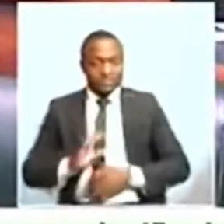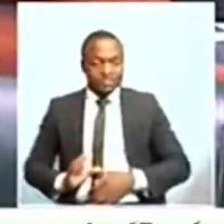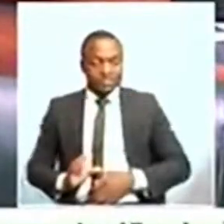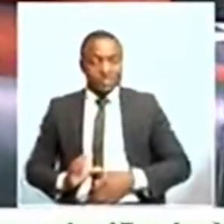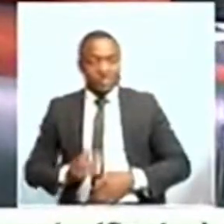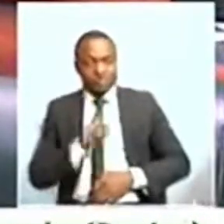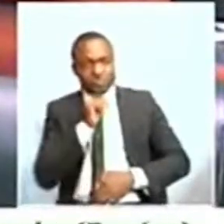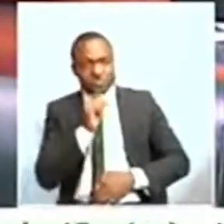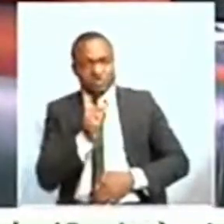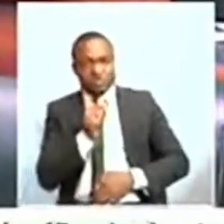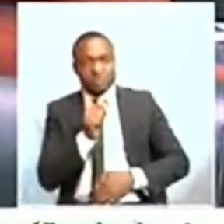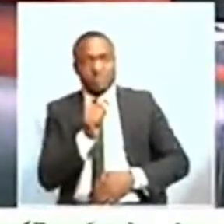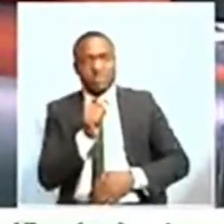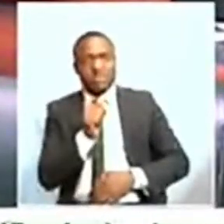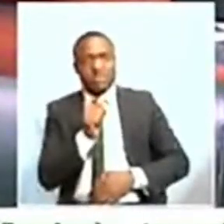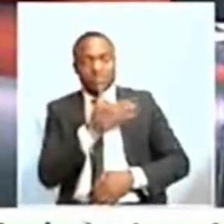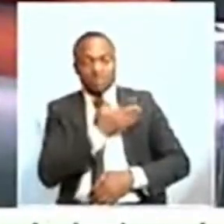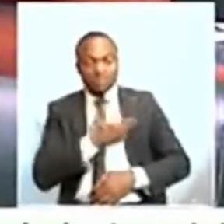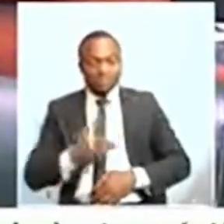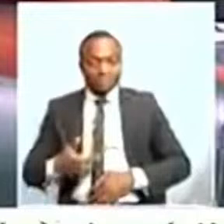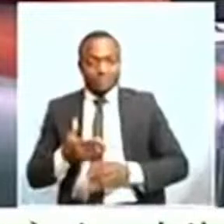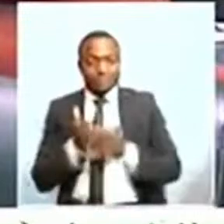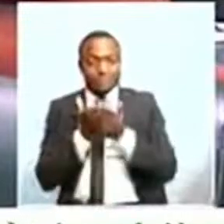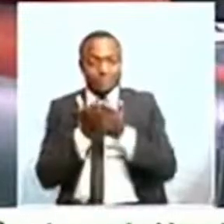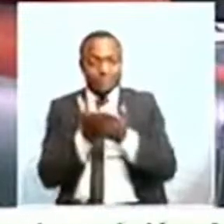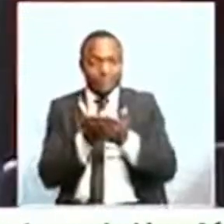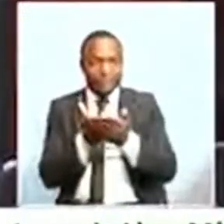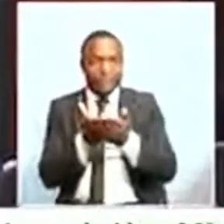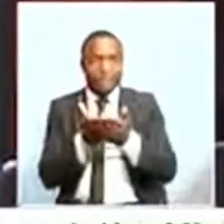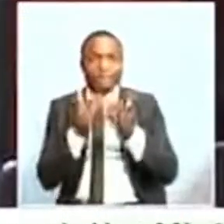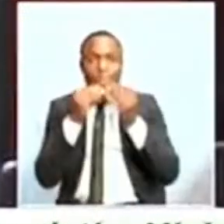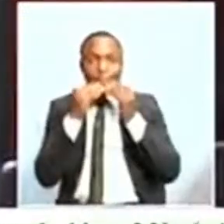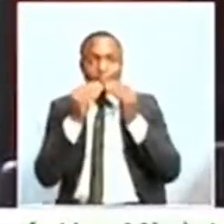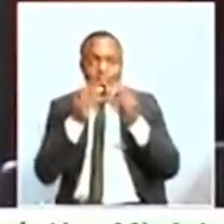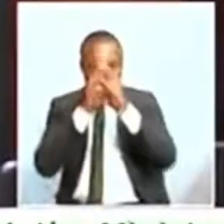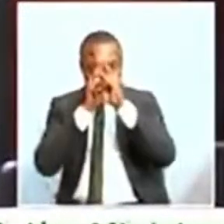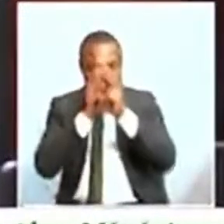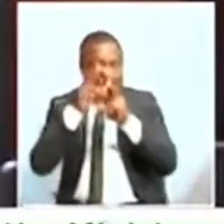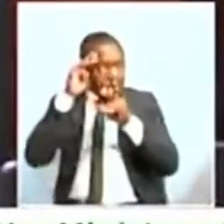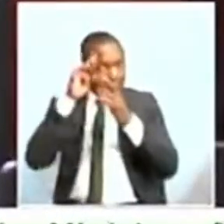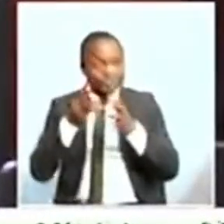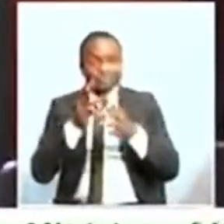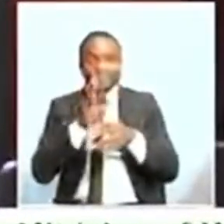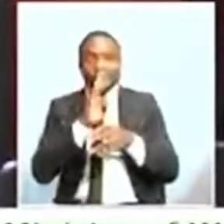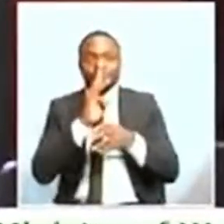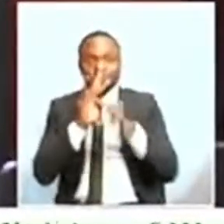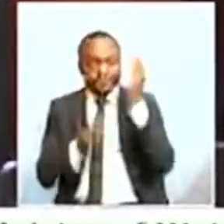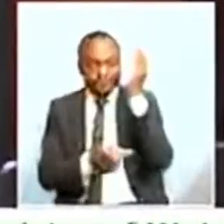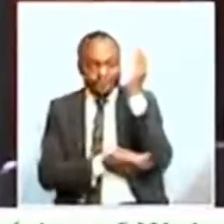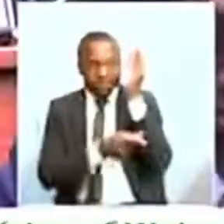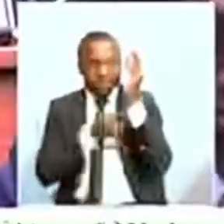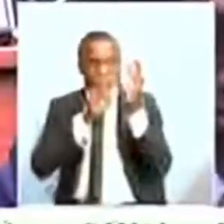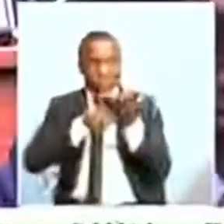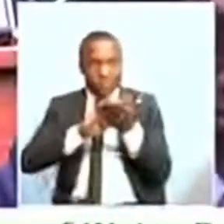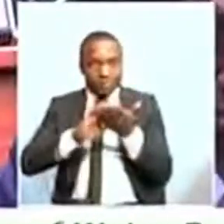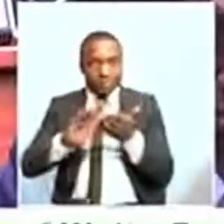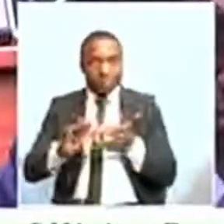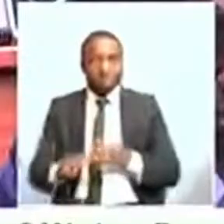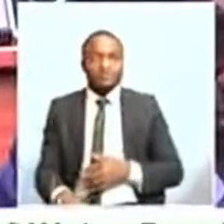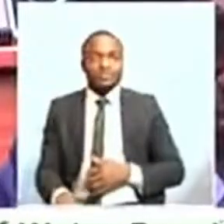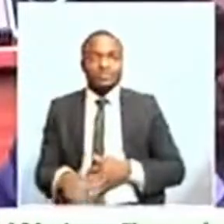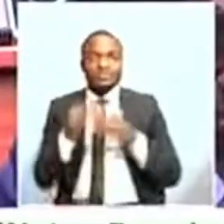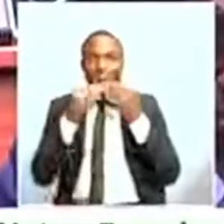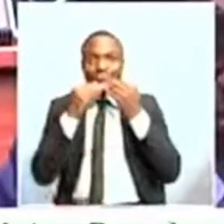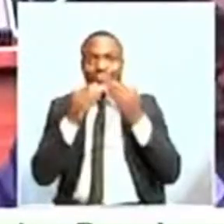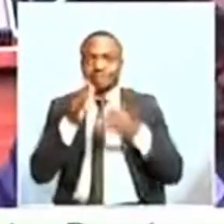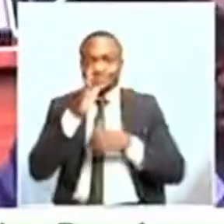seem not to be vetted? I submit. Thank you. The Honorable Minister of Water Development and Sanitation. Thank